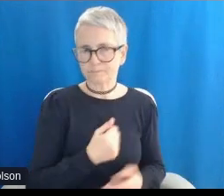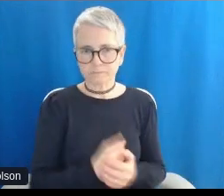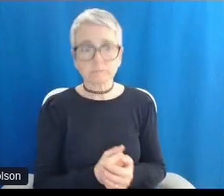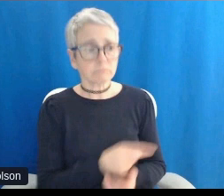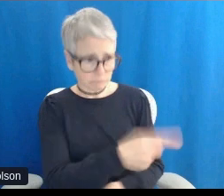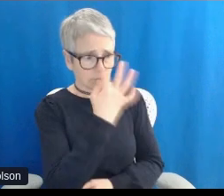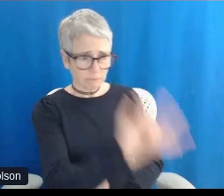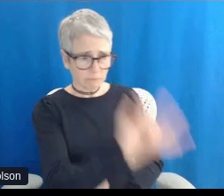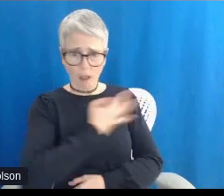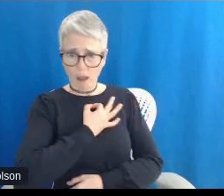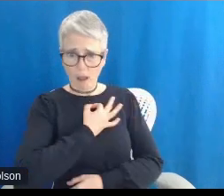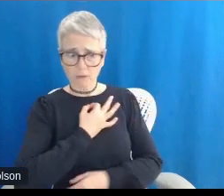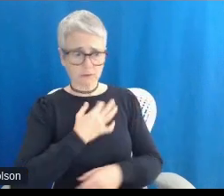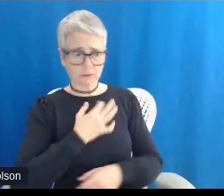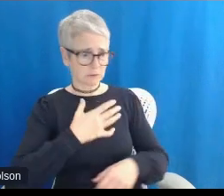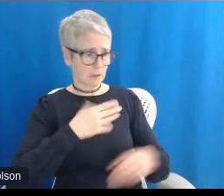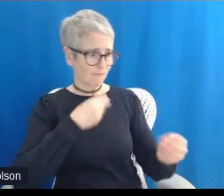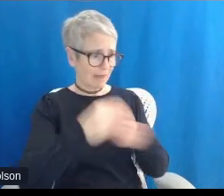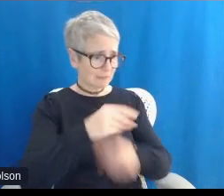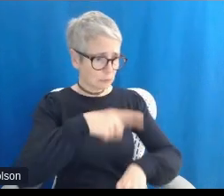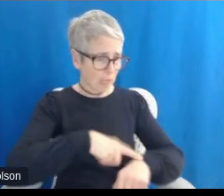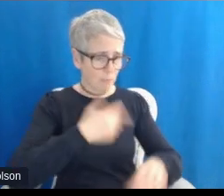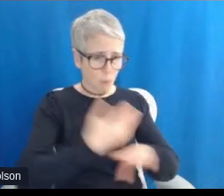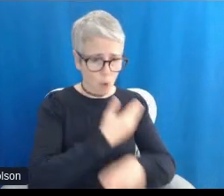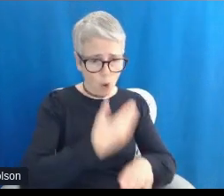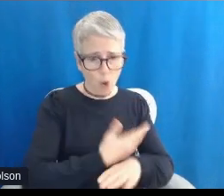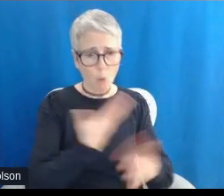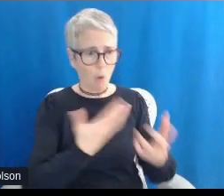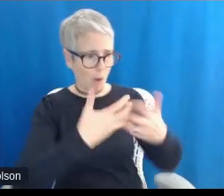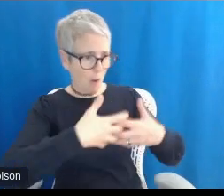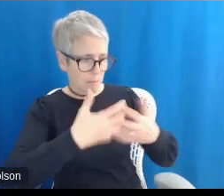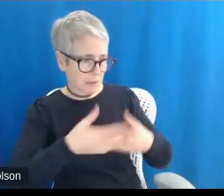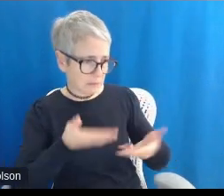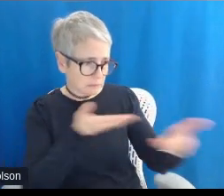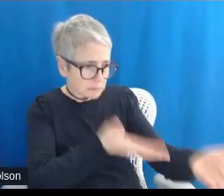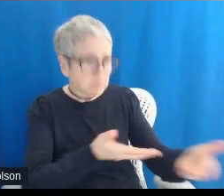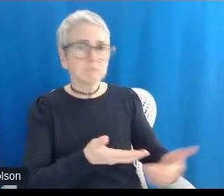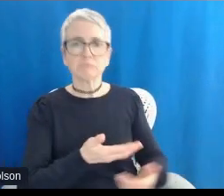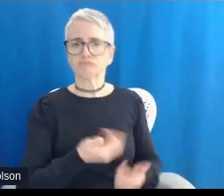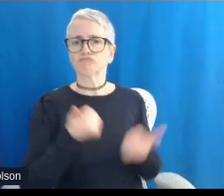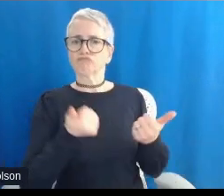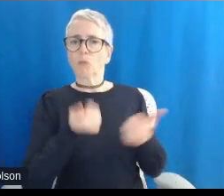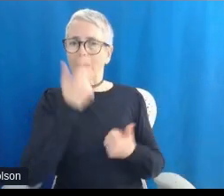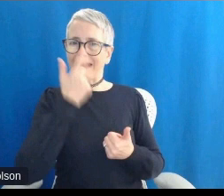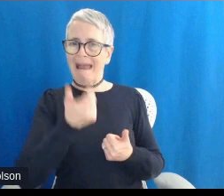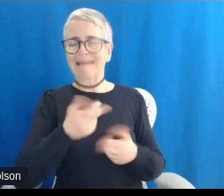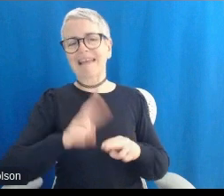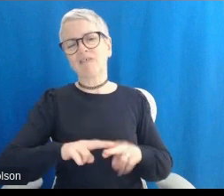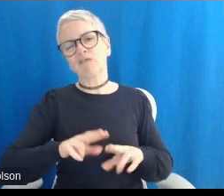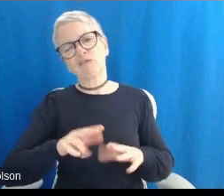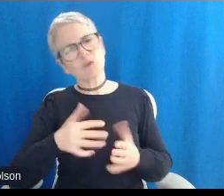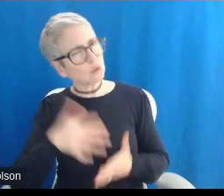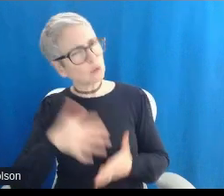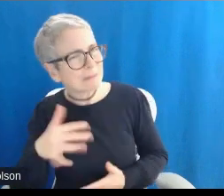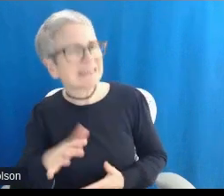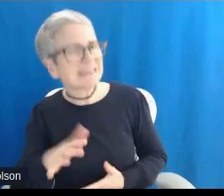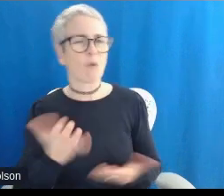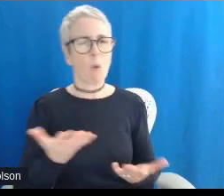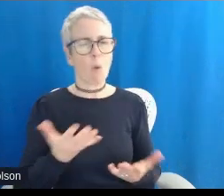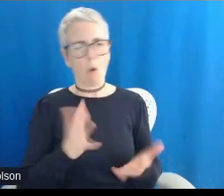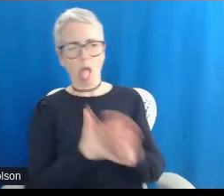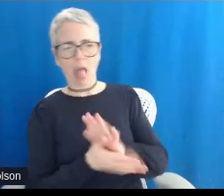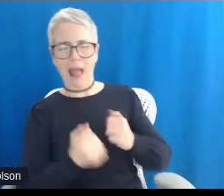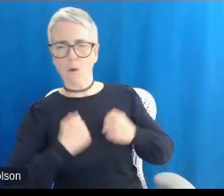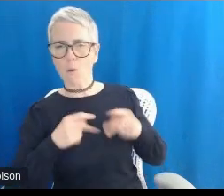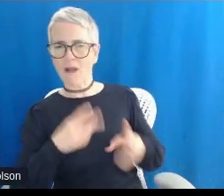flexible working or equipment, and this is approved if it doesn't cause too much disruption or cost. For sapling stage, we